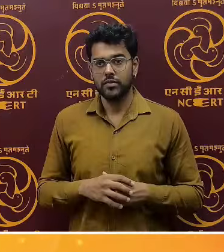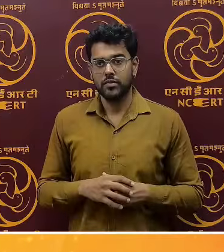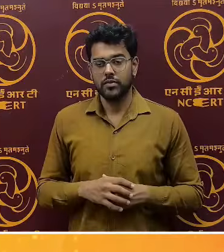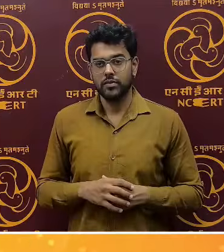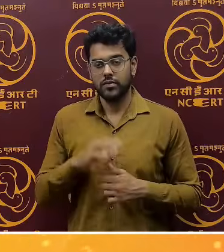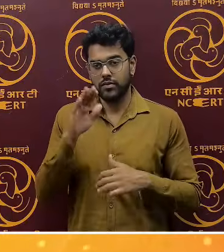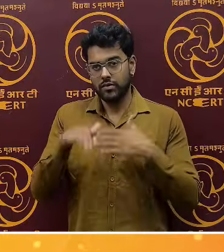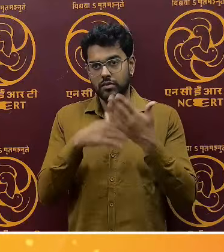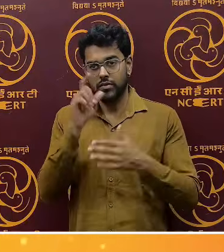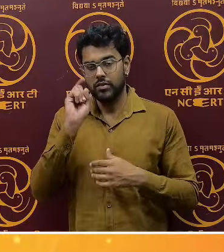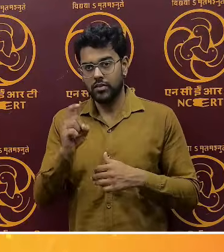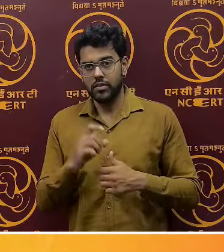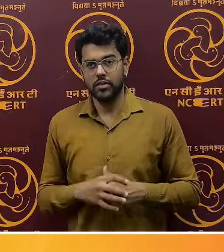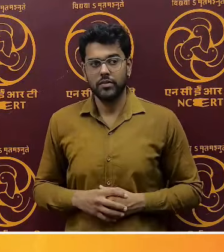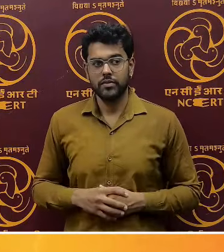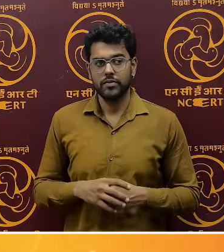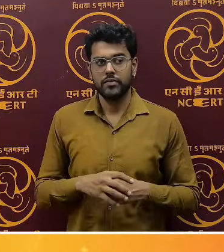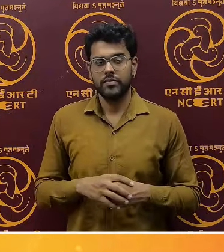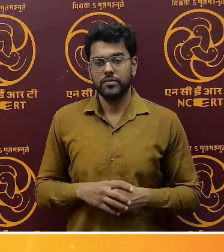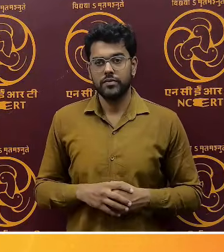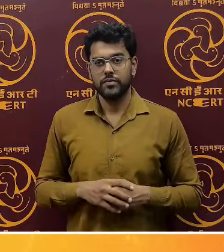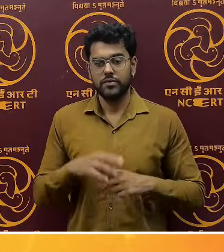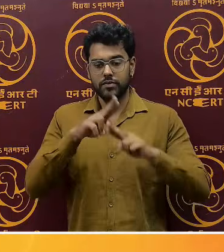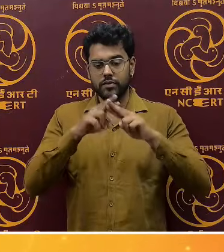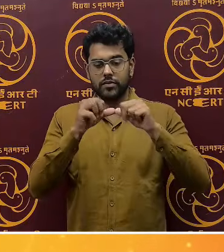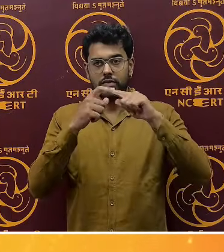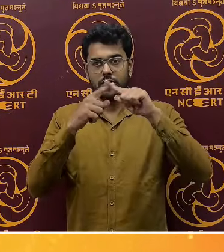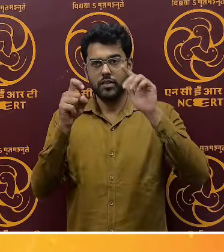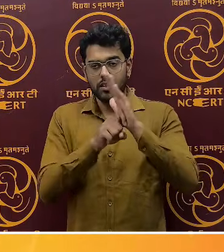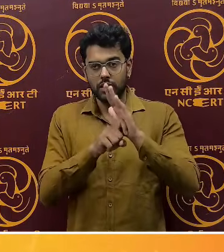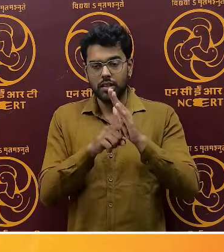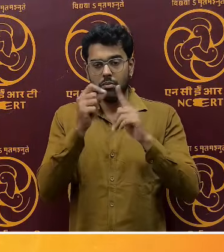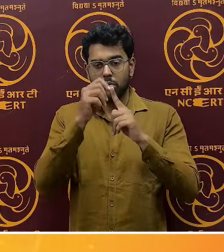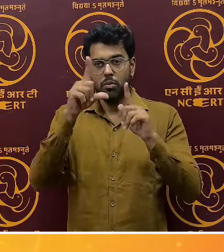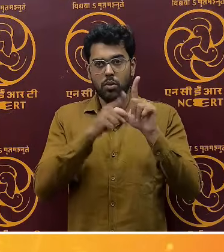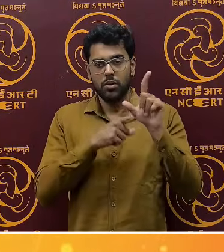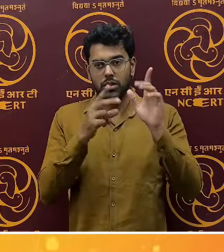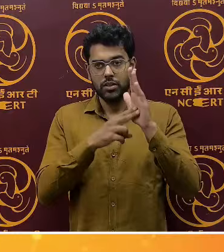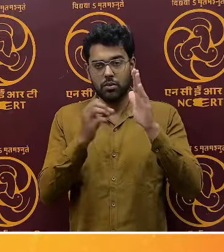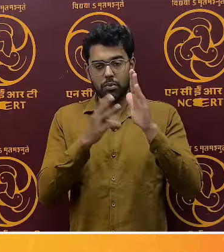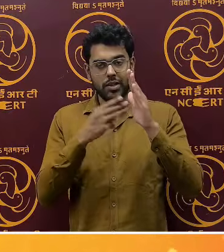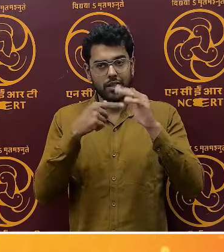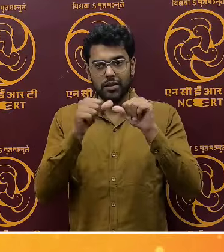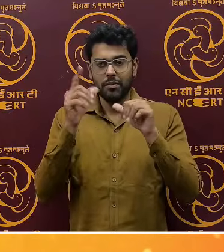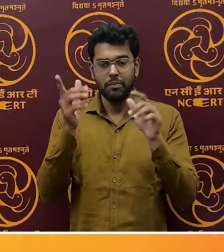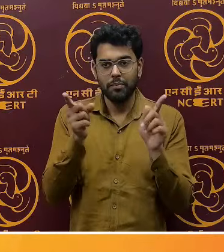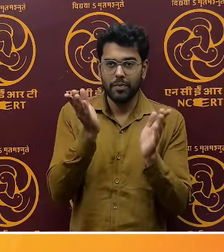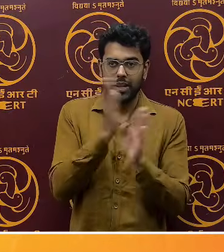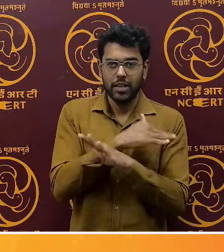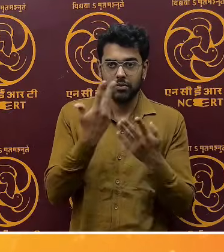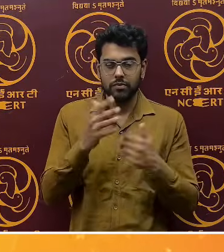will go to the next question, factorize the polynomial, as we have already factored it